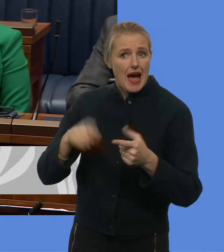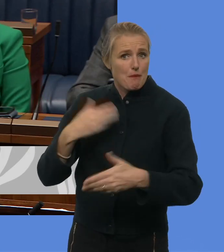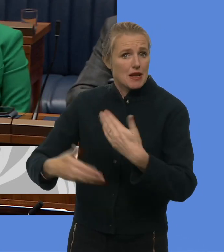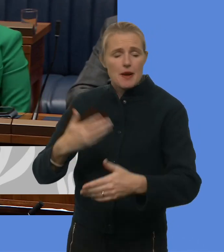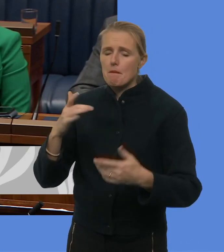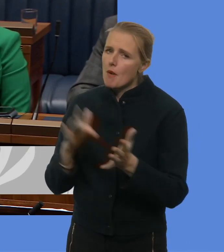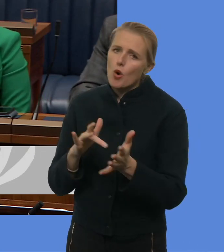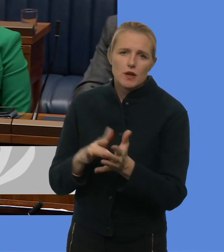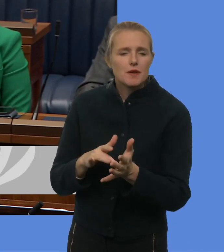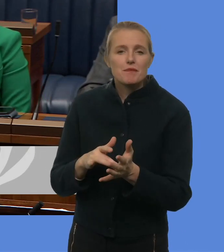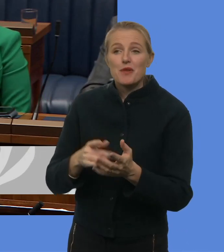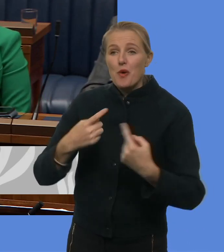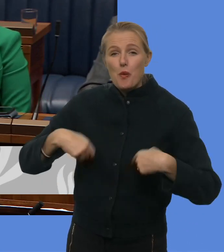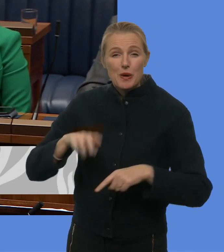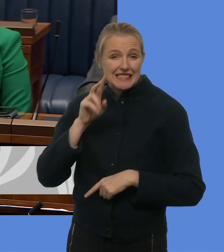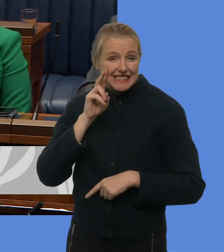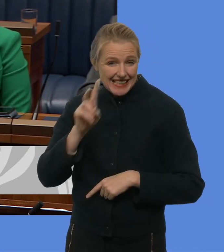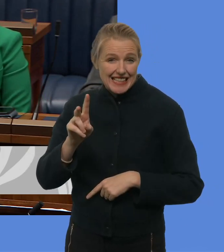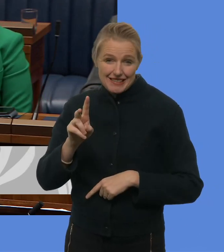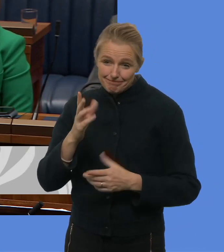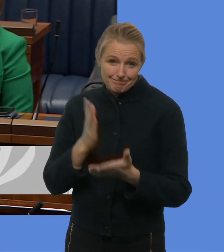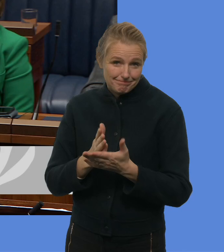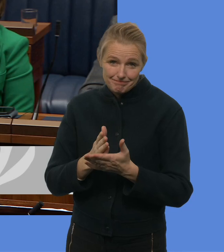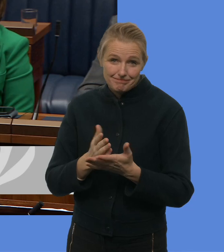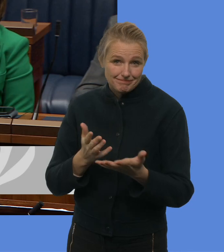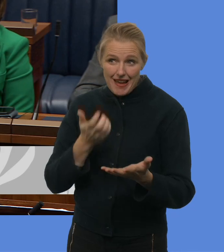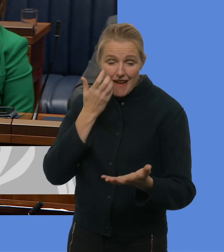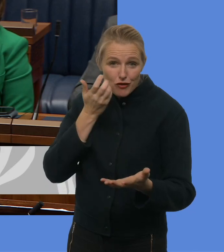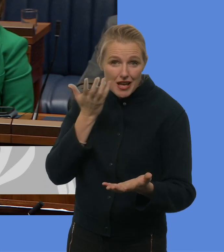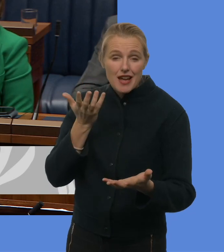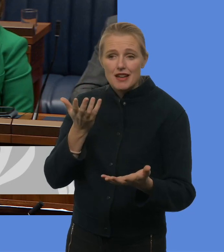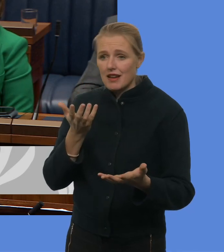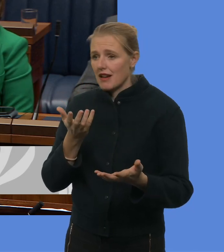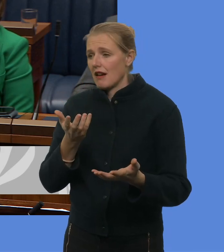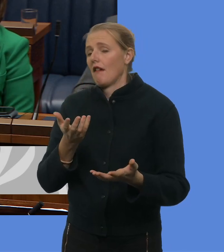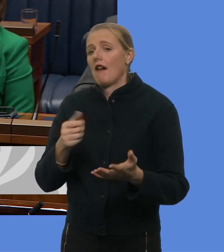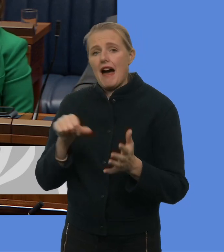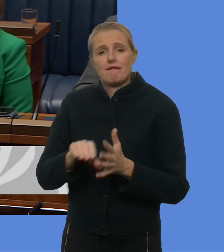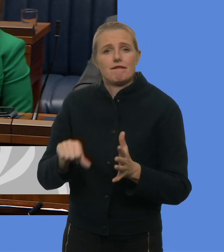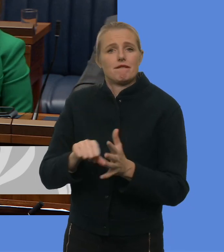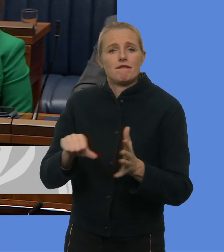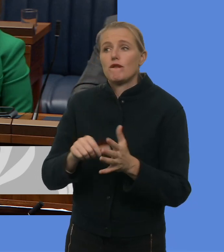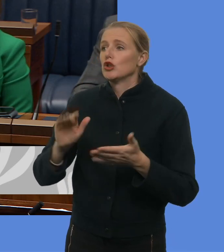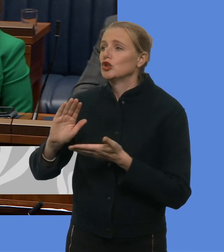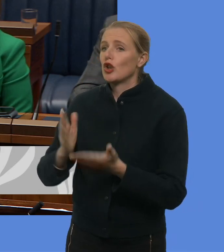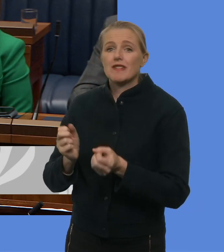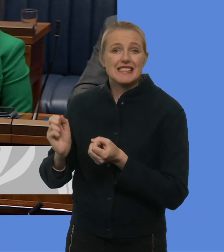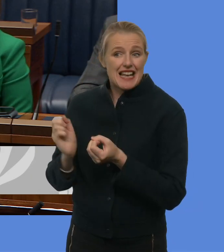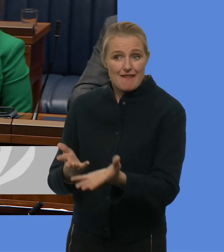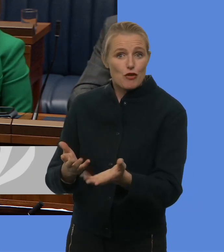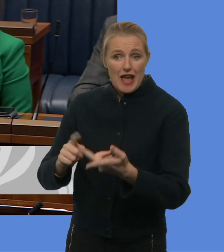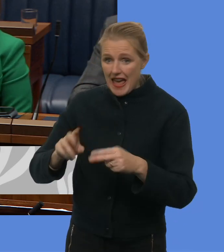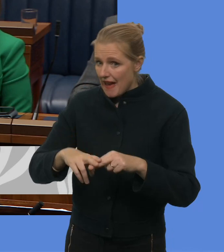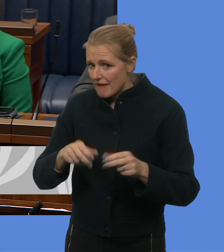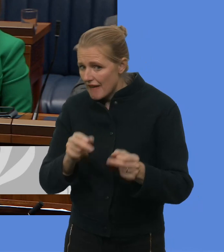see day in and day out the challenges that public infrastructure can bring to service delivery and impact that it can have on